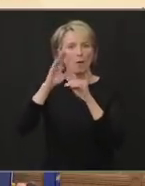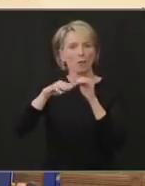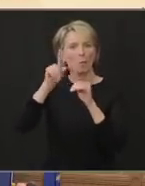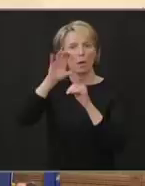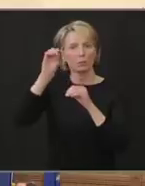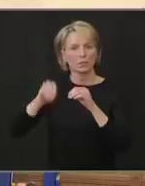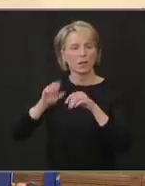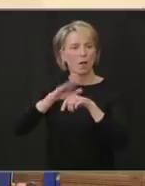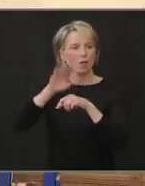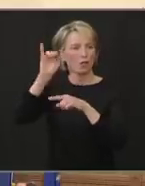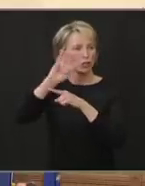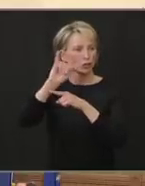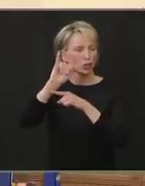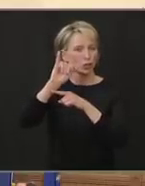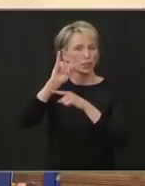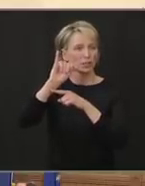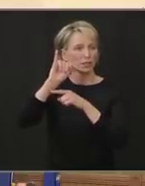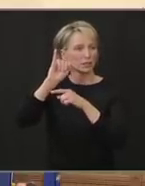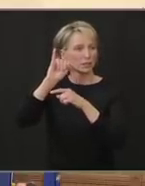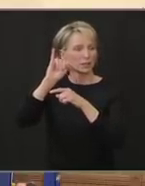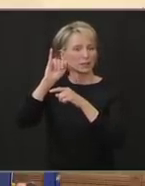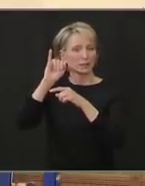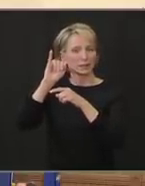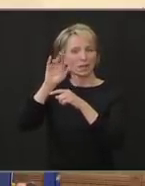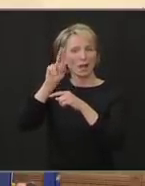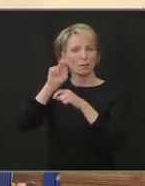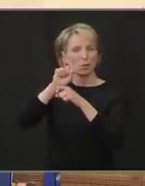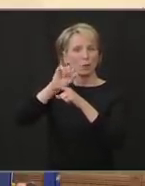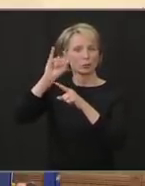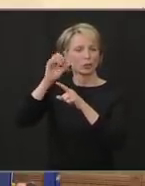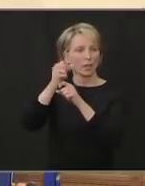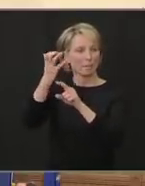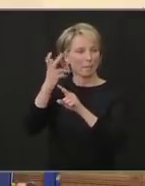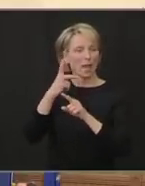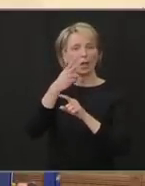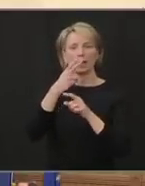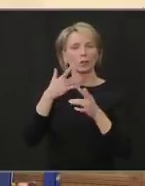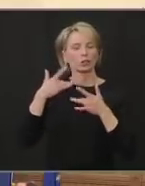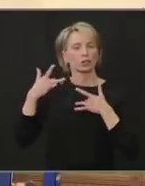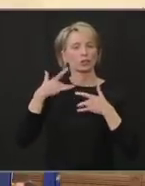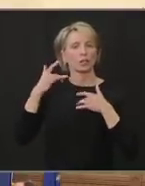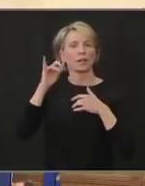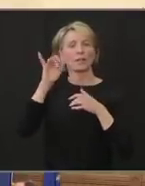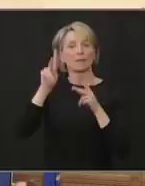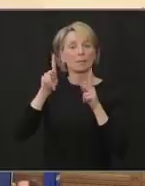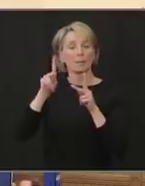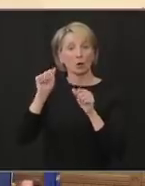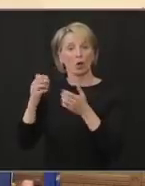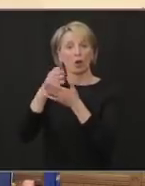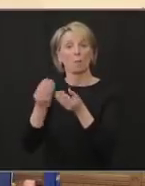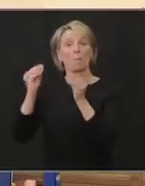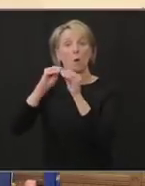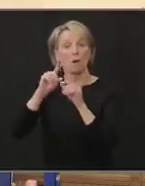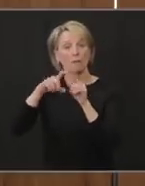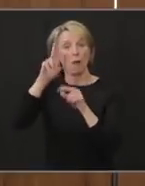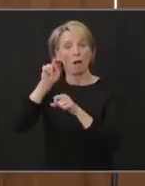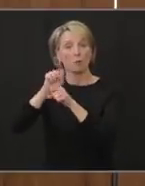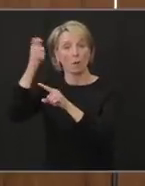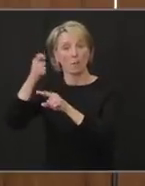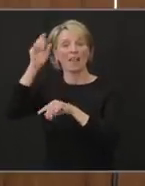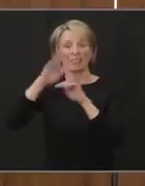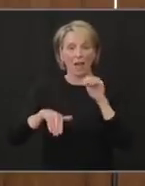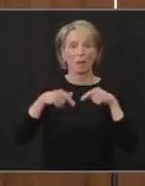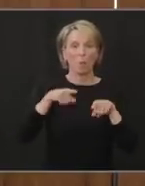vote, I believe, was 48-48. He was concerned that people could get more when they were unemployed than when they were working. You know, I think that amendment